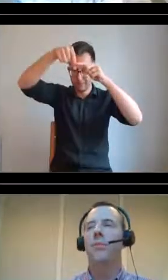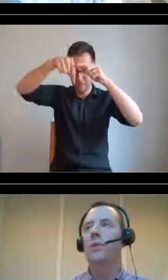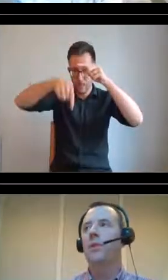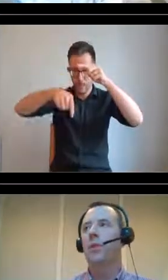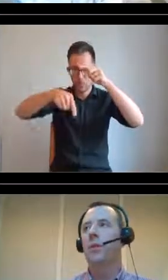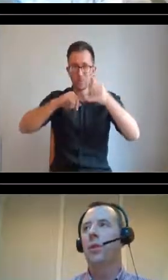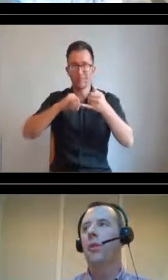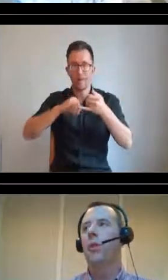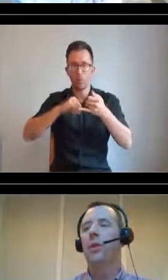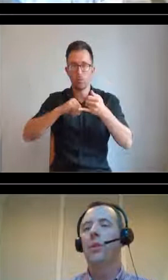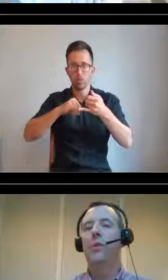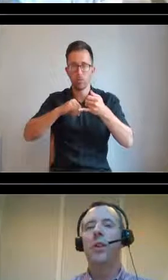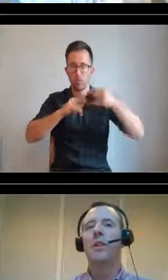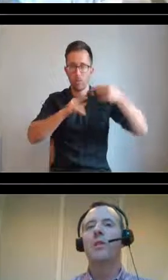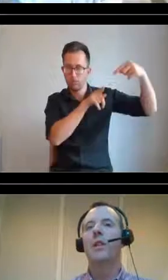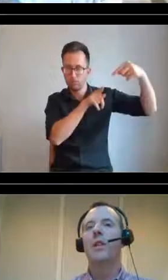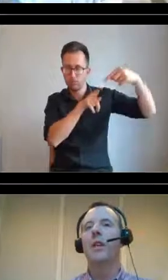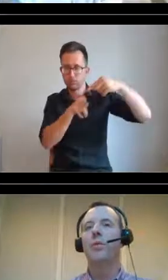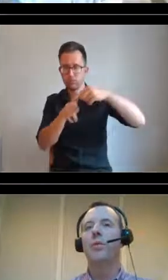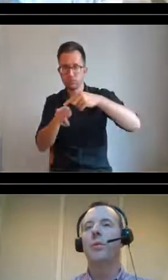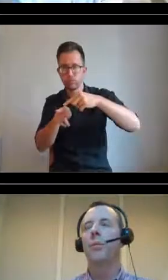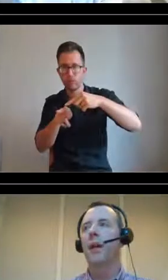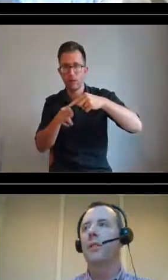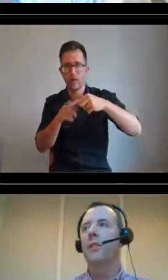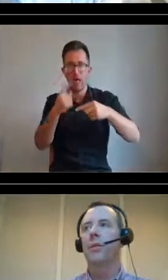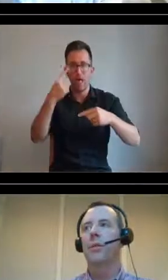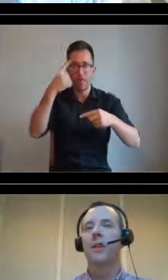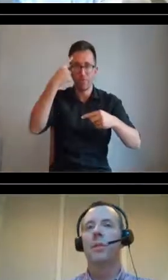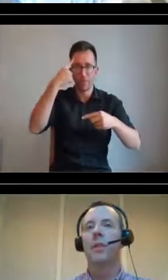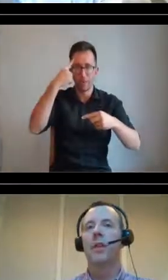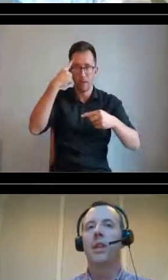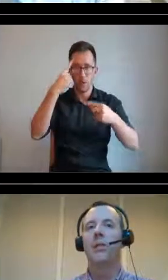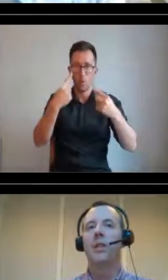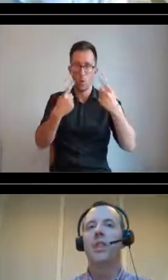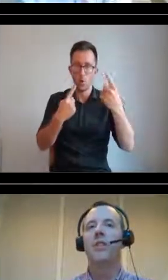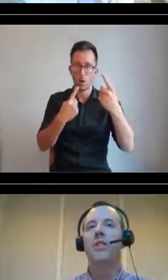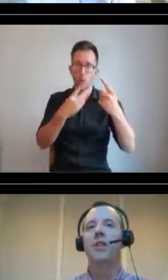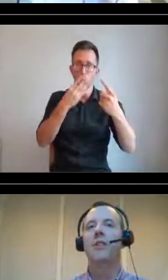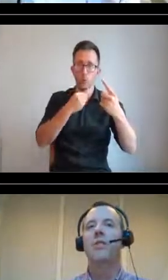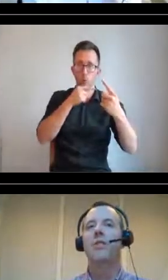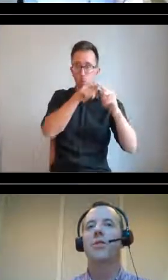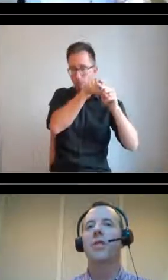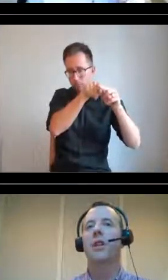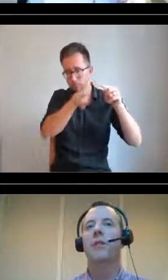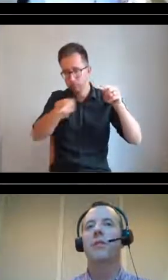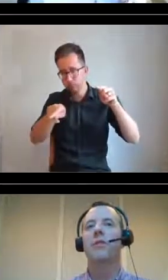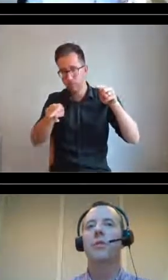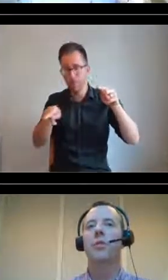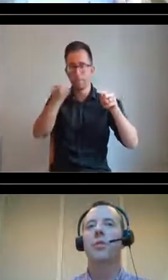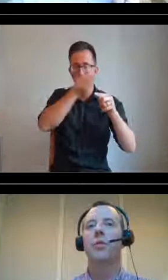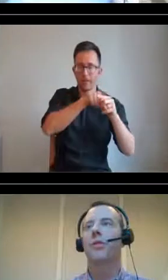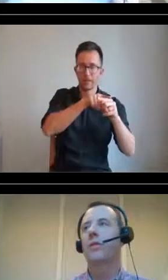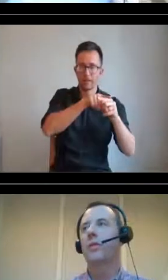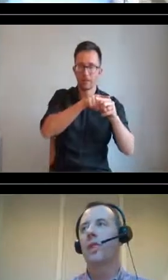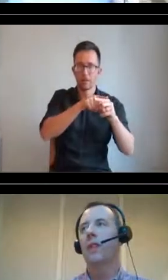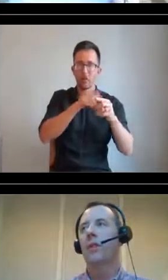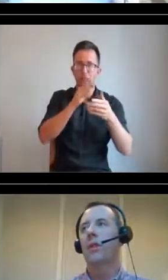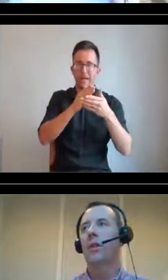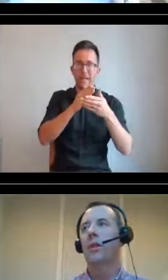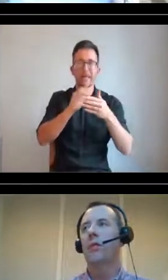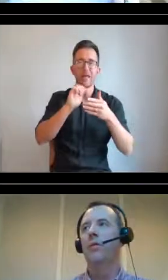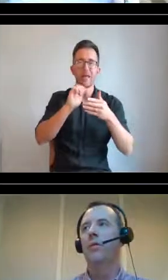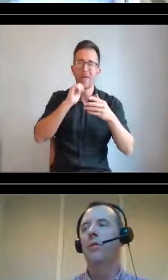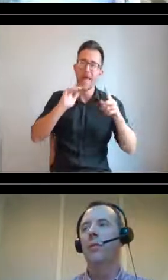It's possible that one will be used and then brought back to the north side, but the intention is to drive from north to